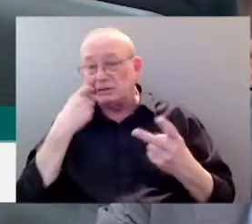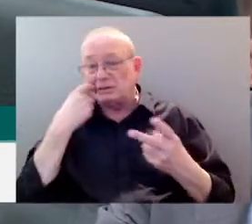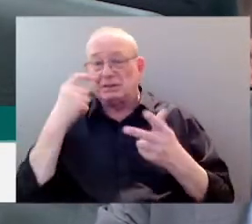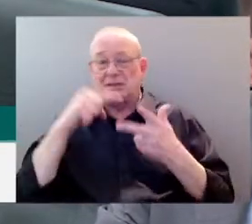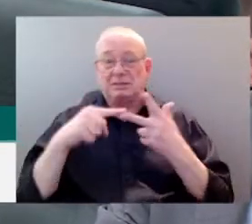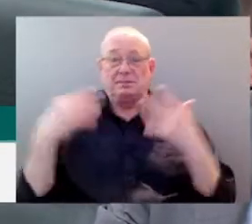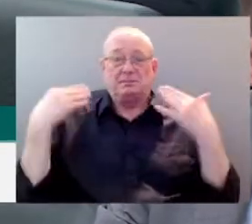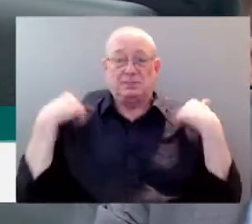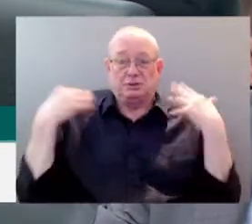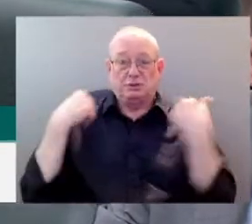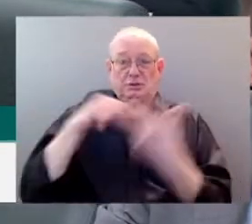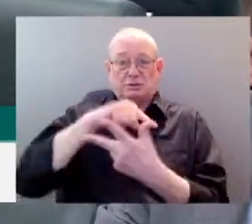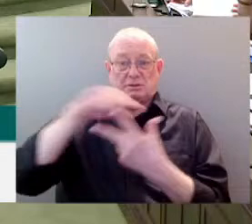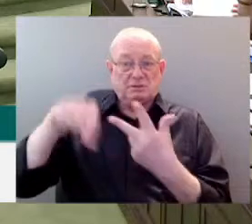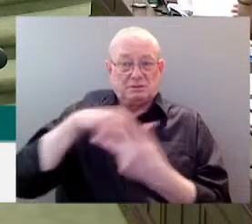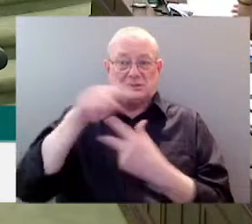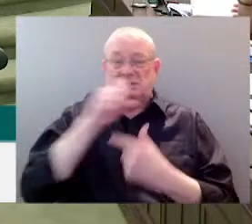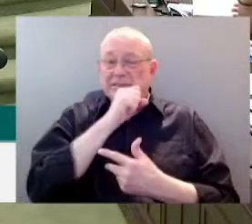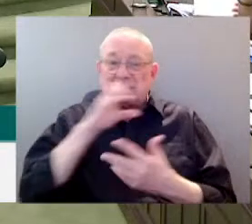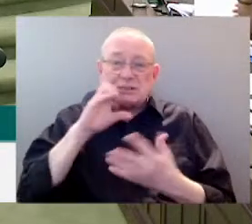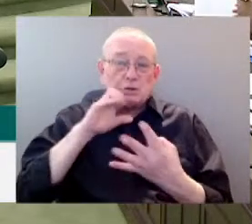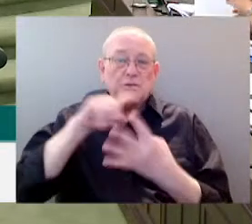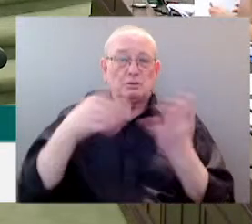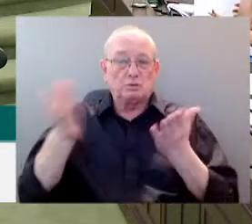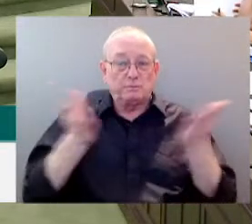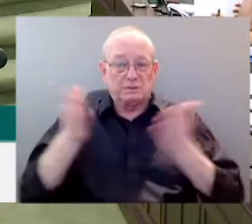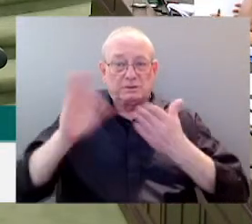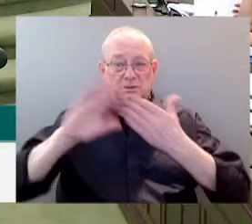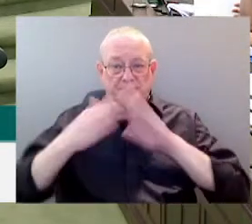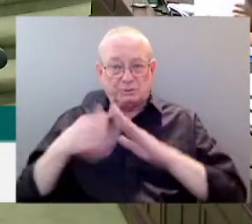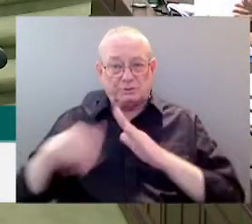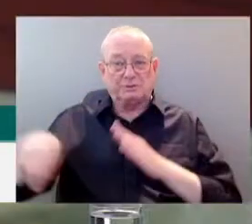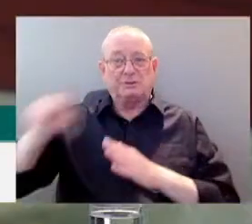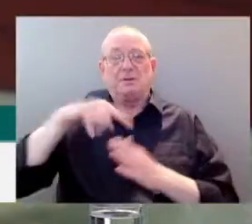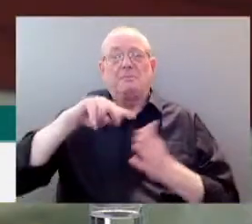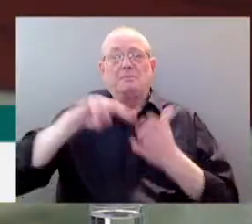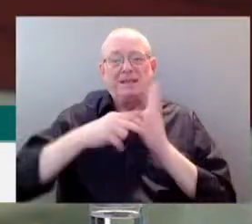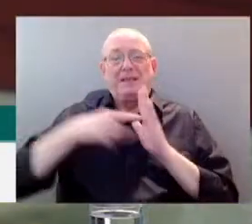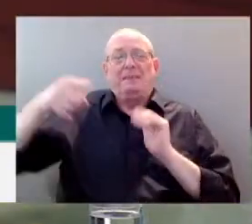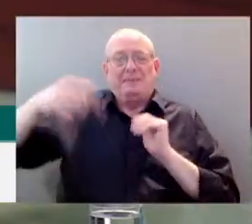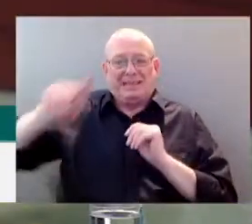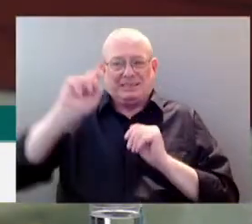they're providing appropriate care The Honorable member for Calgary Varsity is